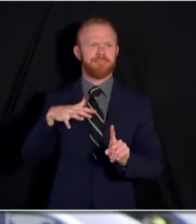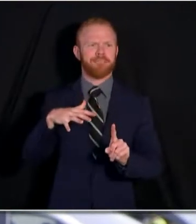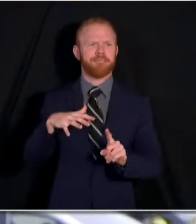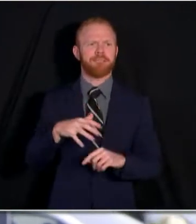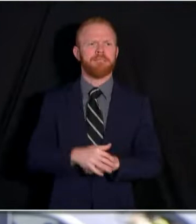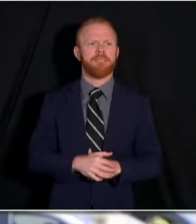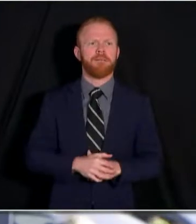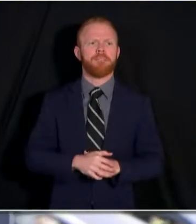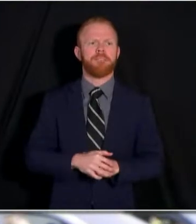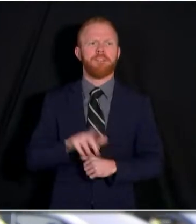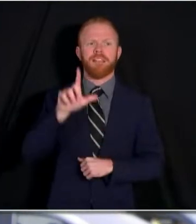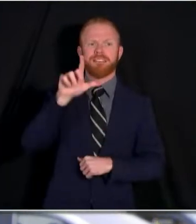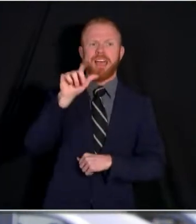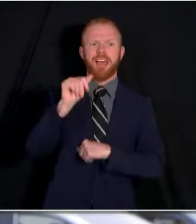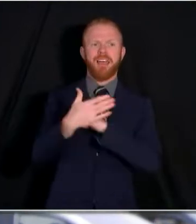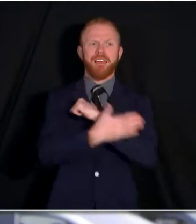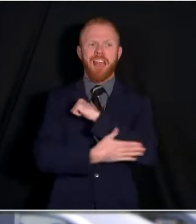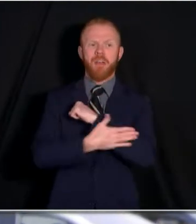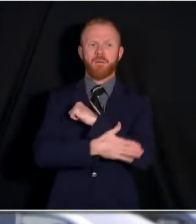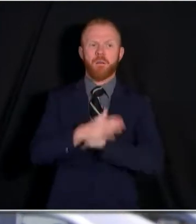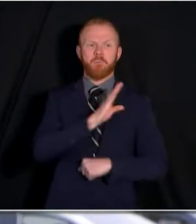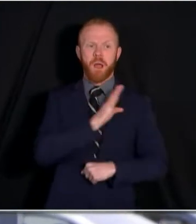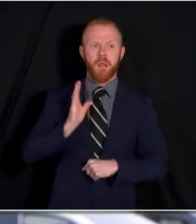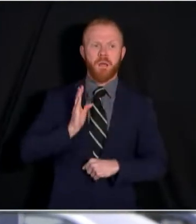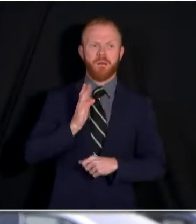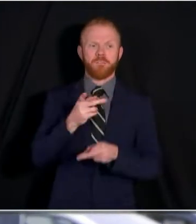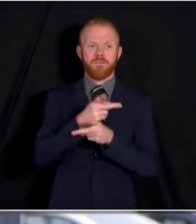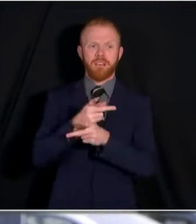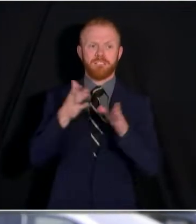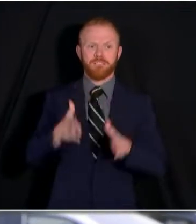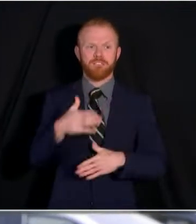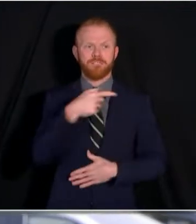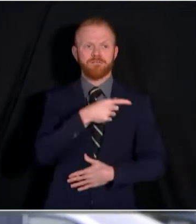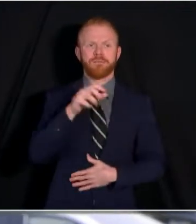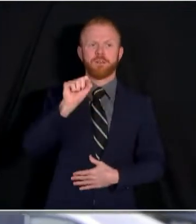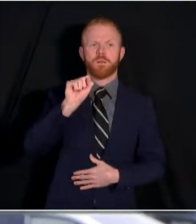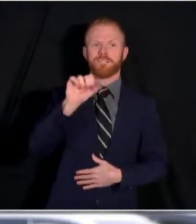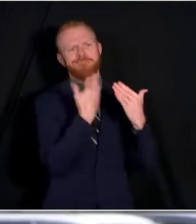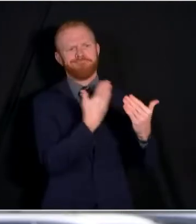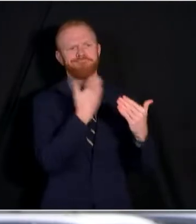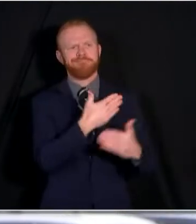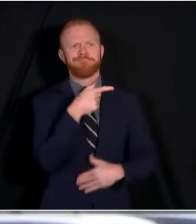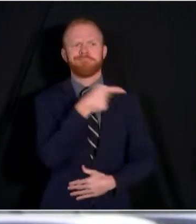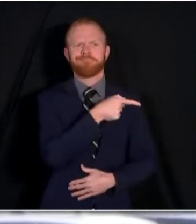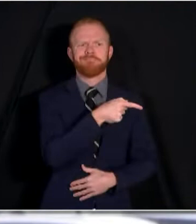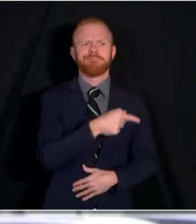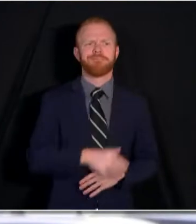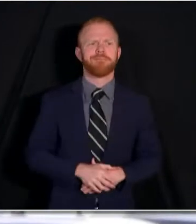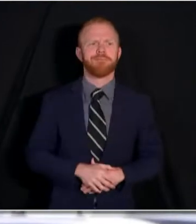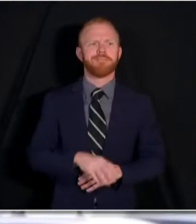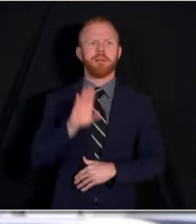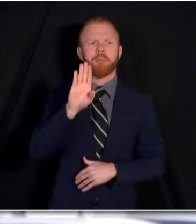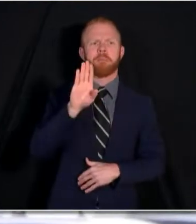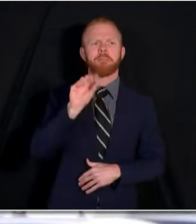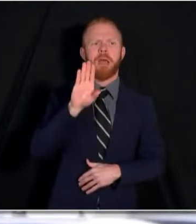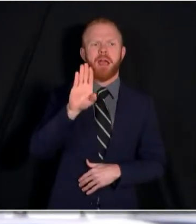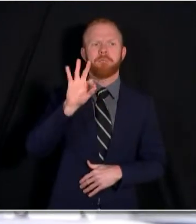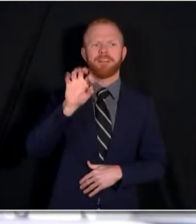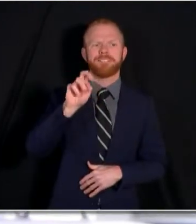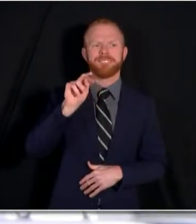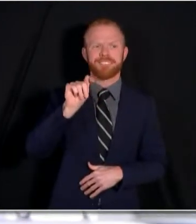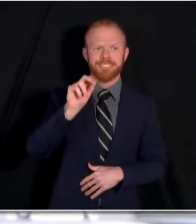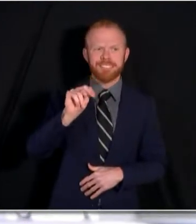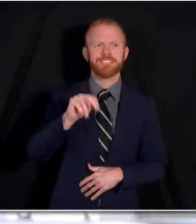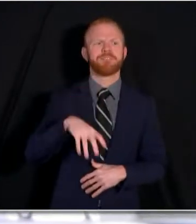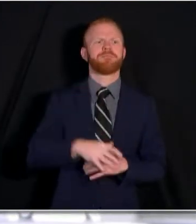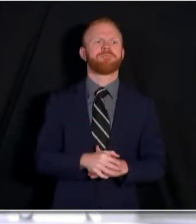LA County Board of Supervisors, an invaluable partner. But in particular, let me just thank General. Let me thank the Biden administration. The